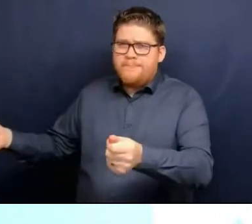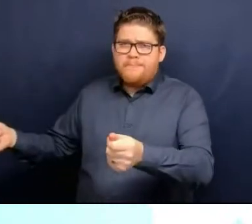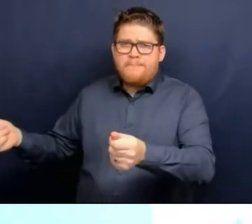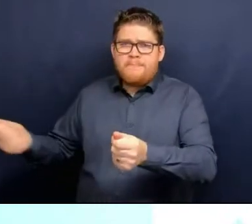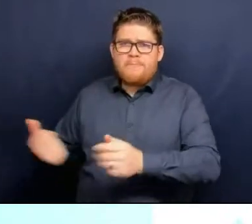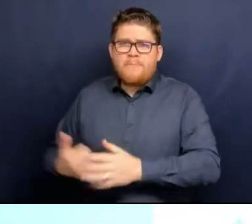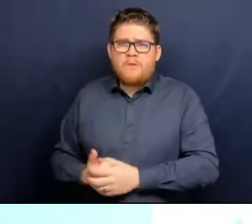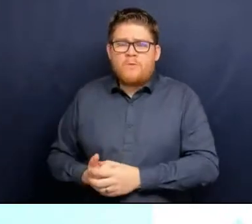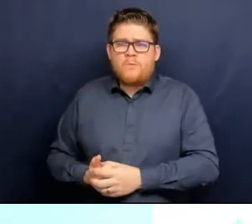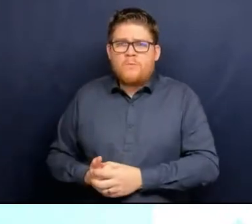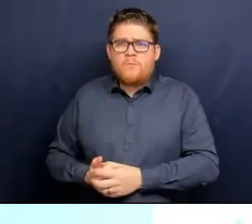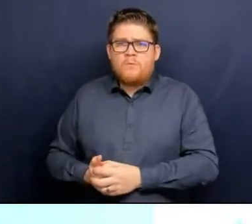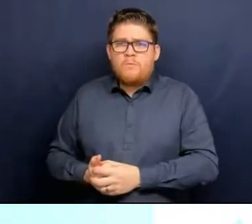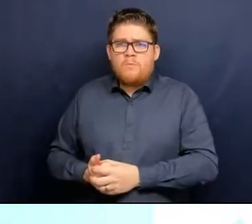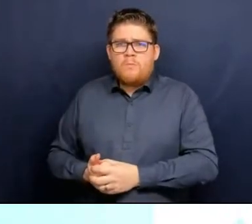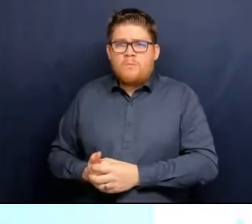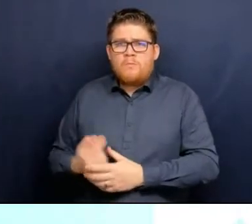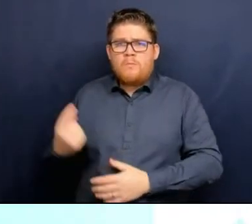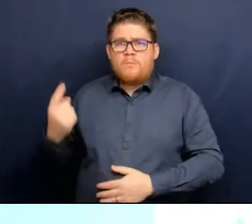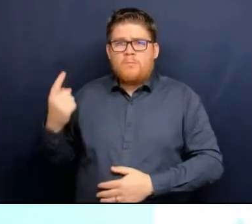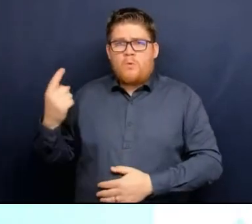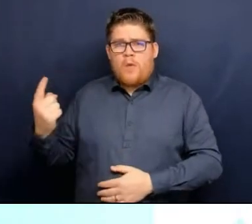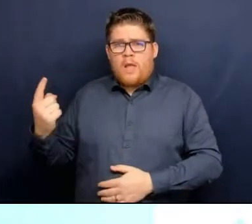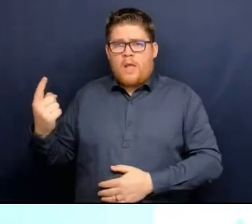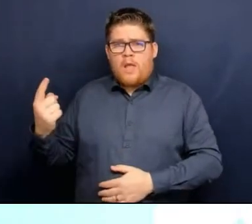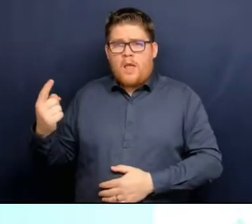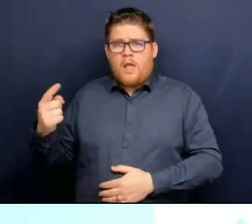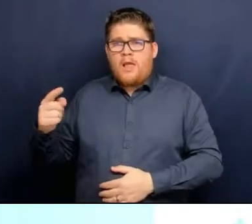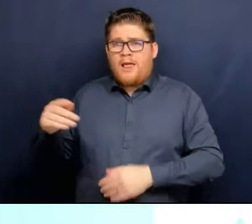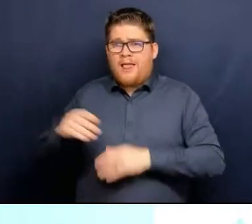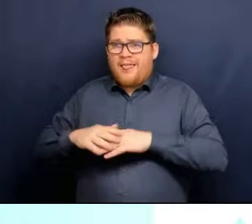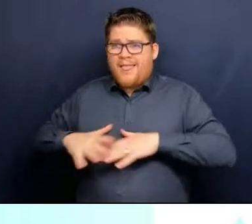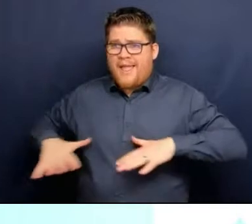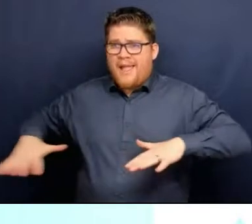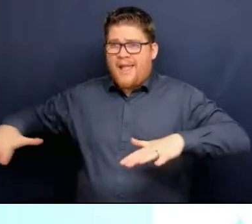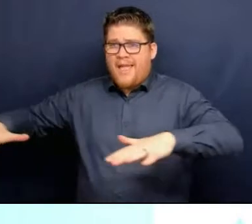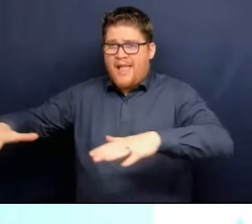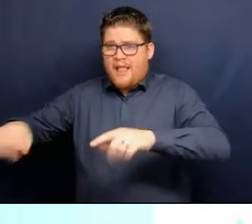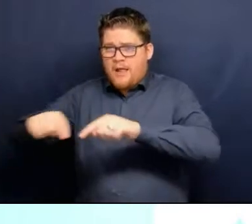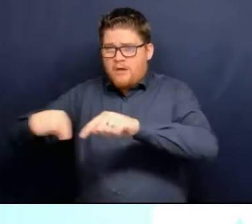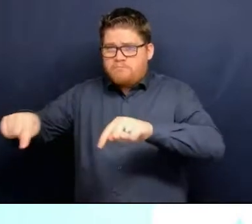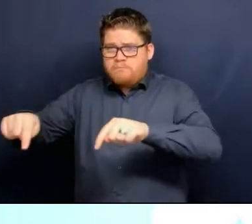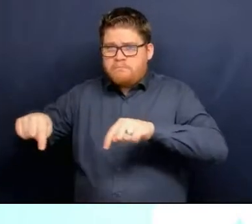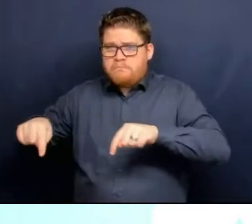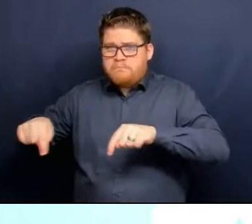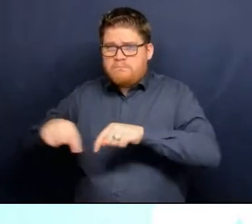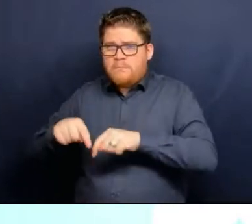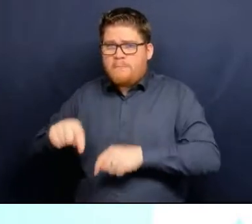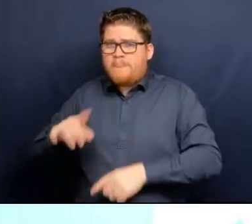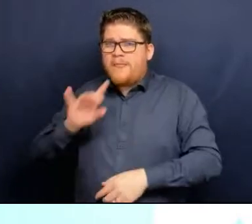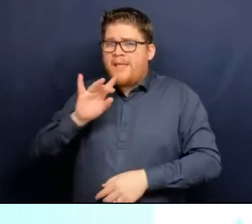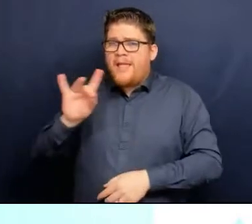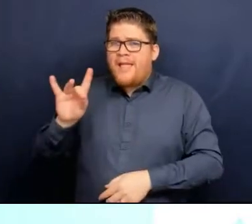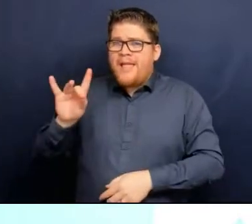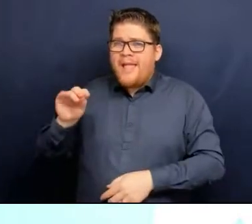an 80-year-old elder, a woman who had every year gone and done her fires on her territory to protect it, the only lands